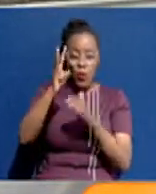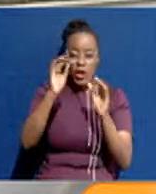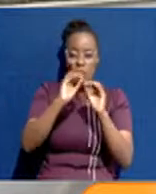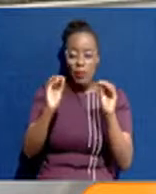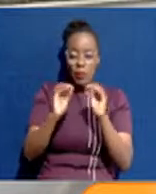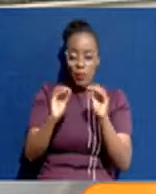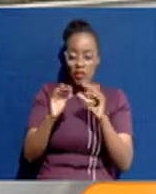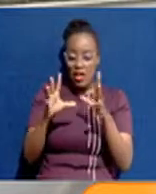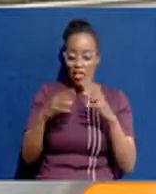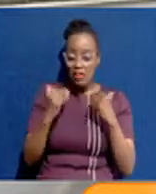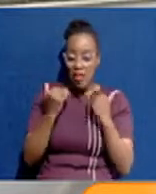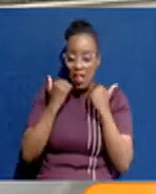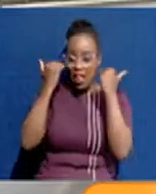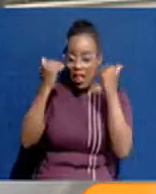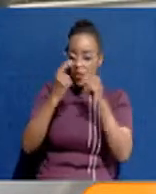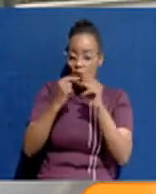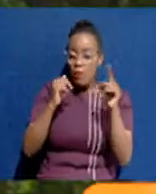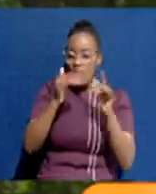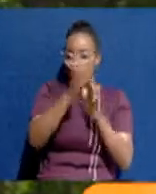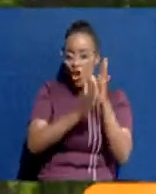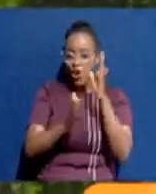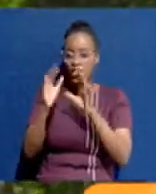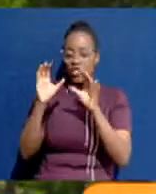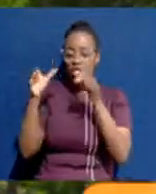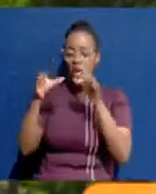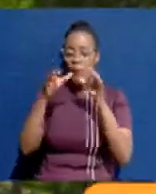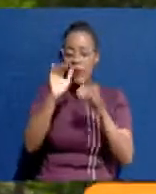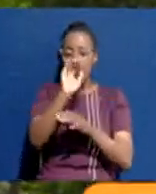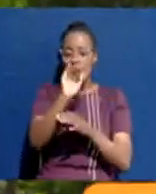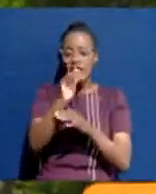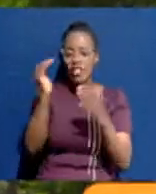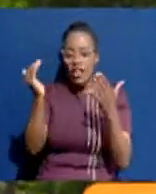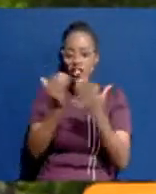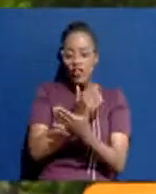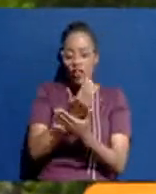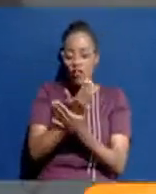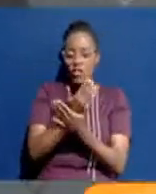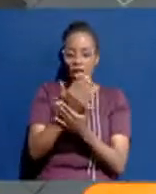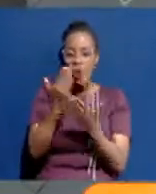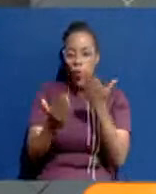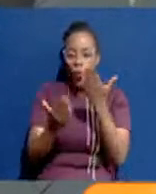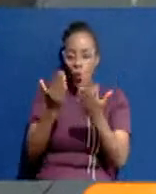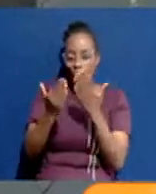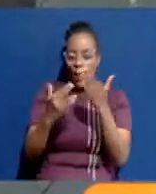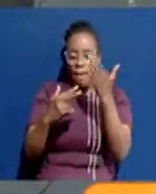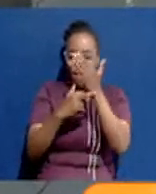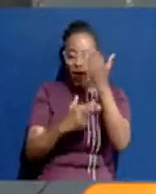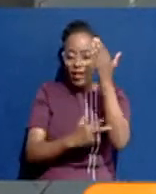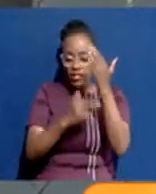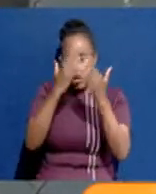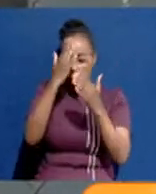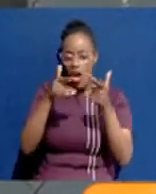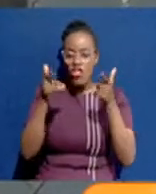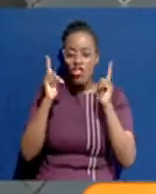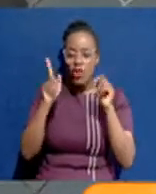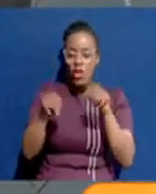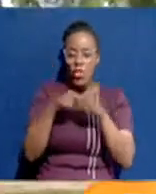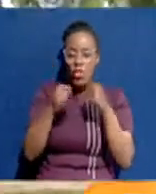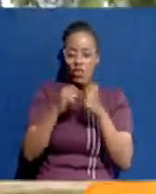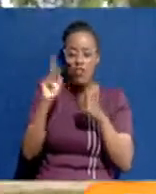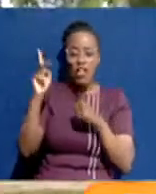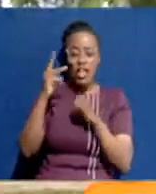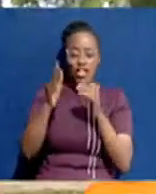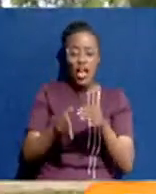bow to pressure by some logistics companies which are pushing for the removal of the weighbridges as the overloading trucks damage Kenyan